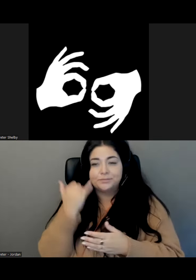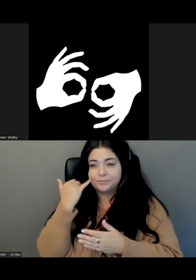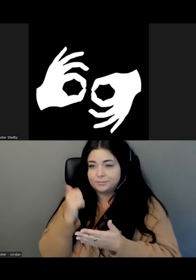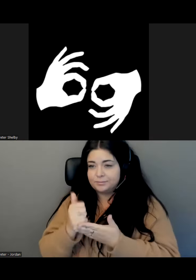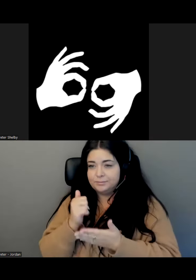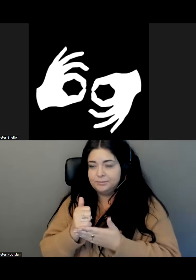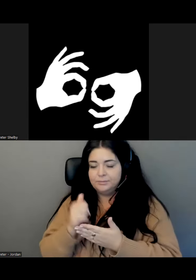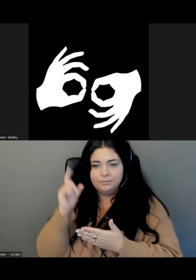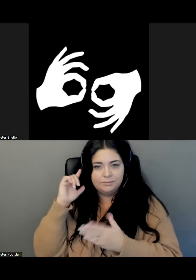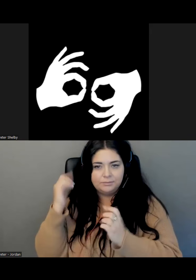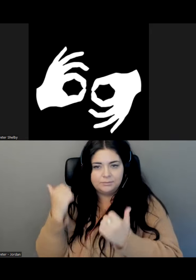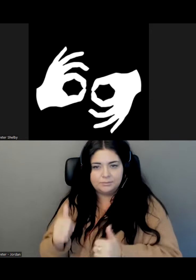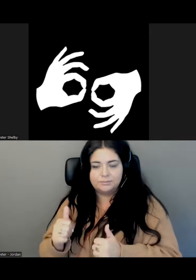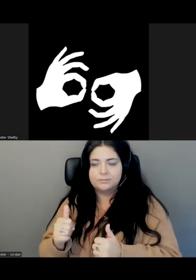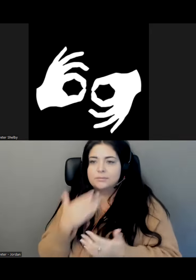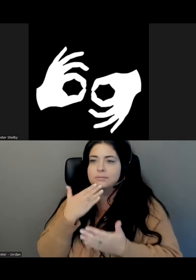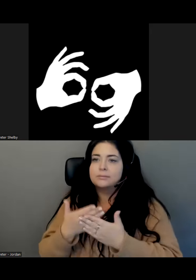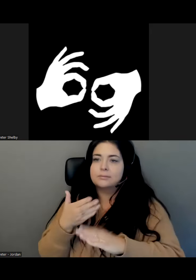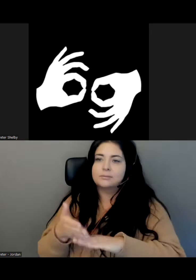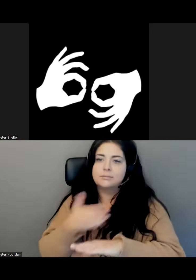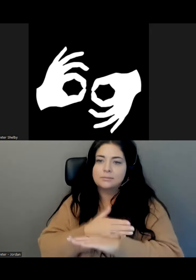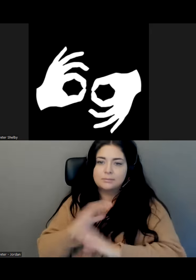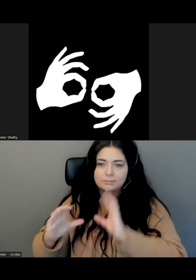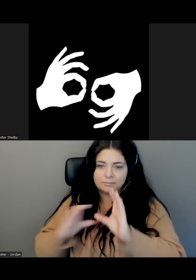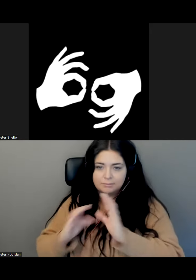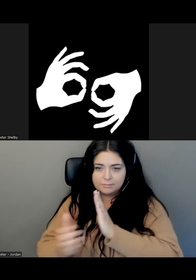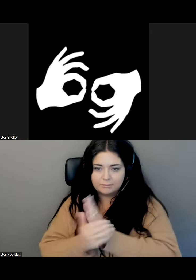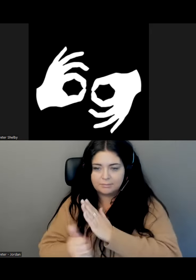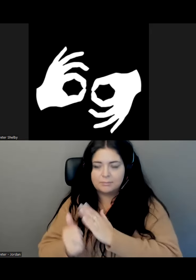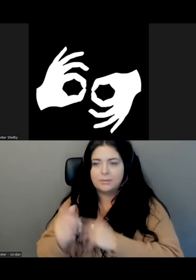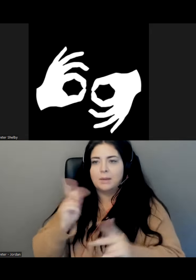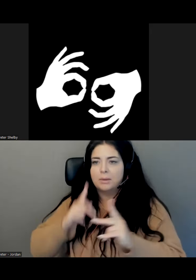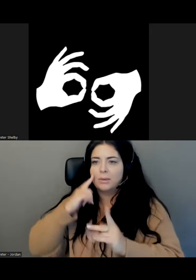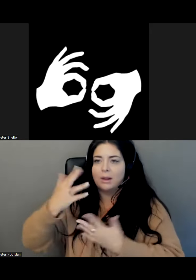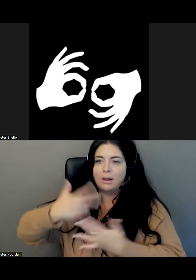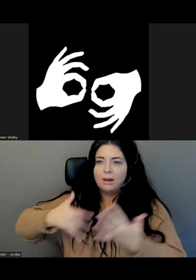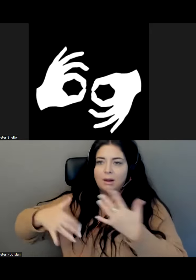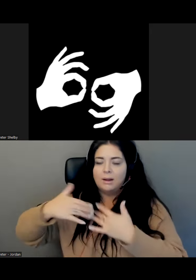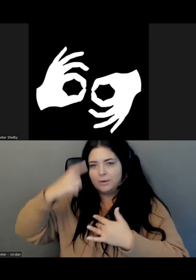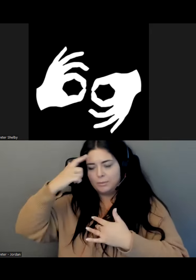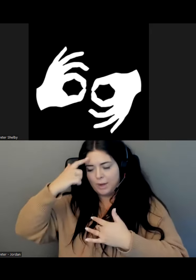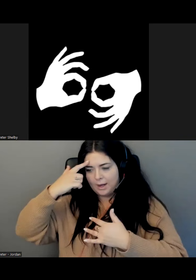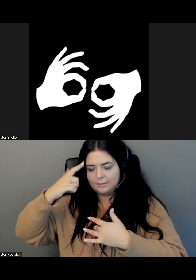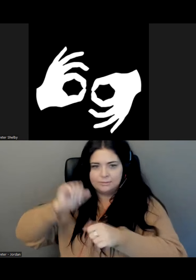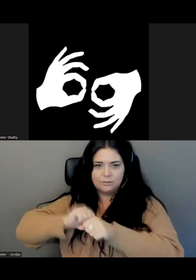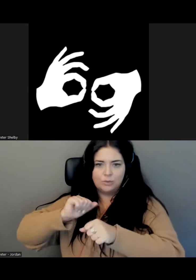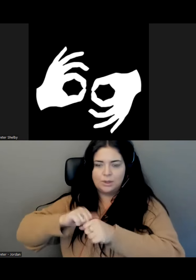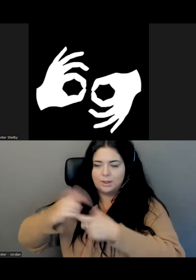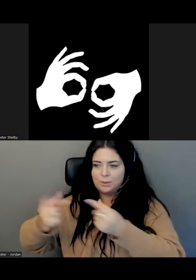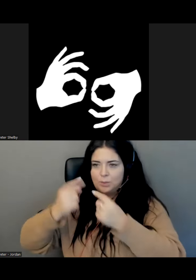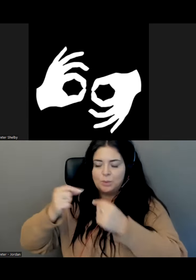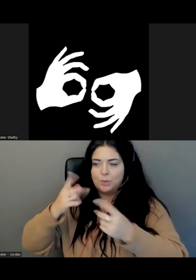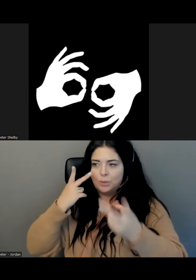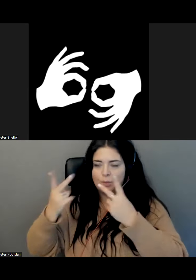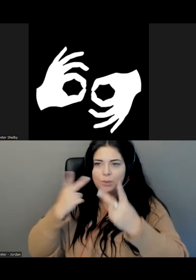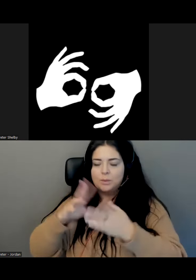improved communication with others. People are socially active, their brain is being stimulated, they're participating, they're